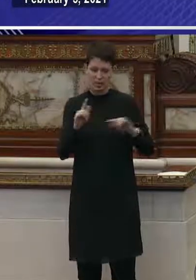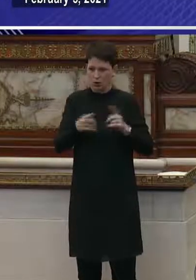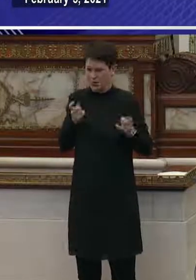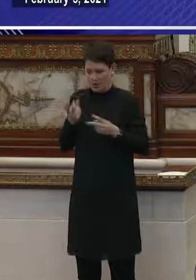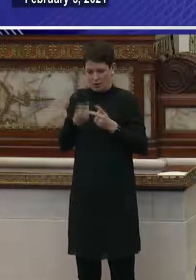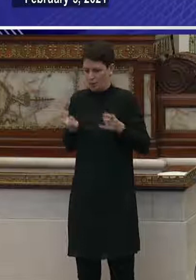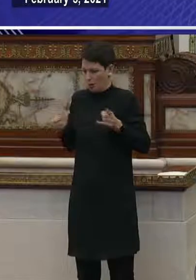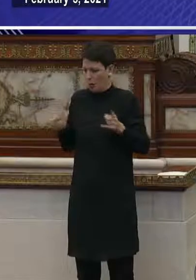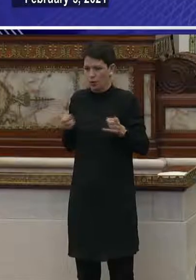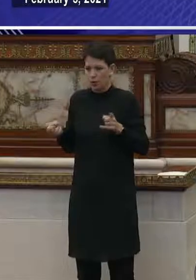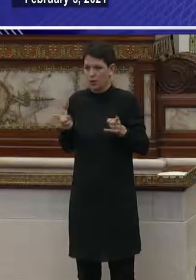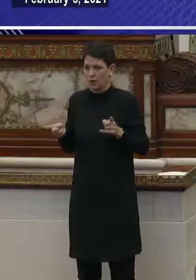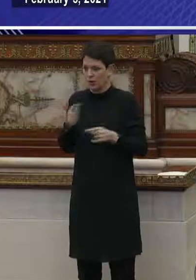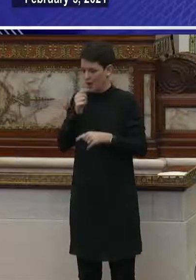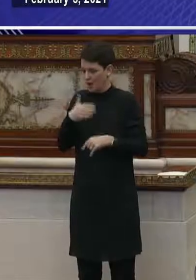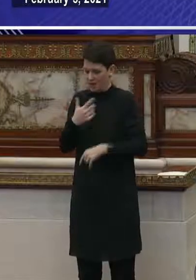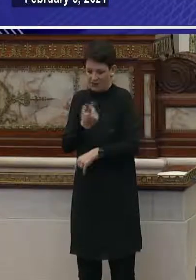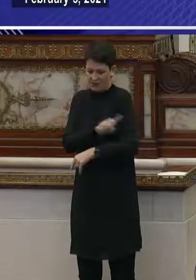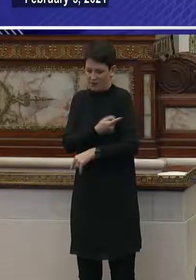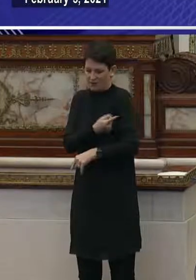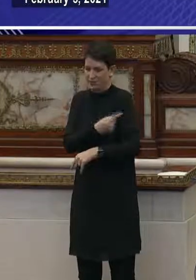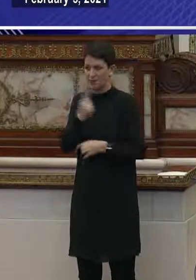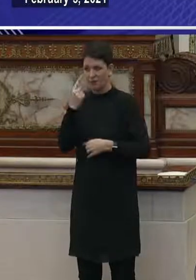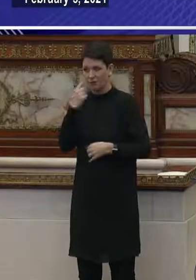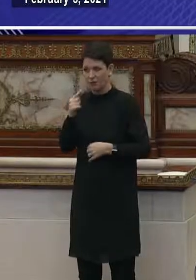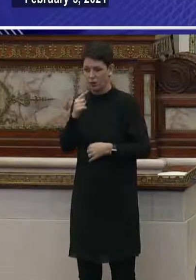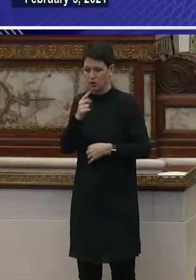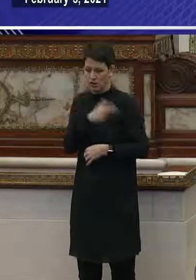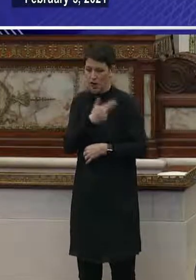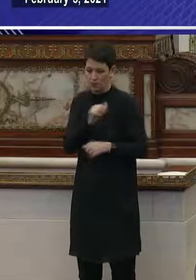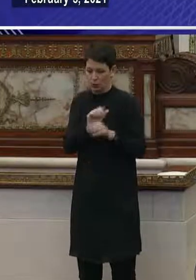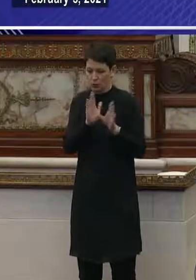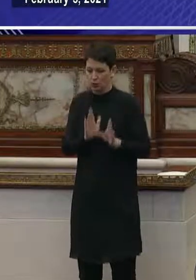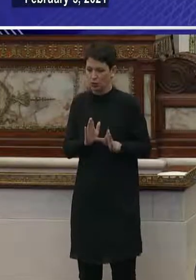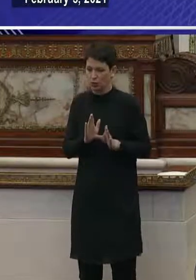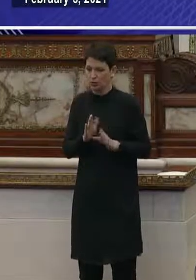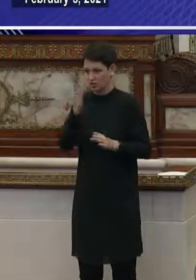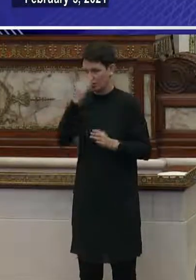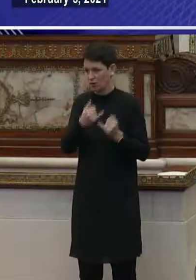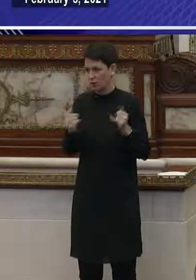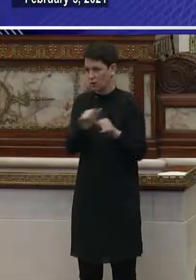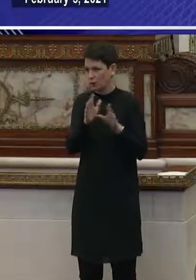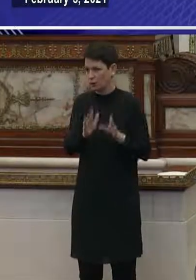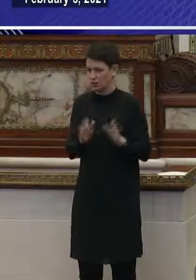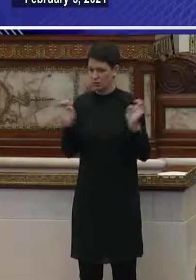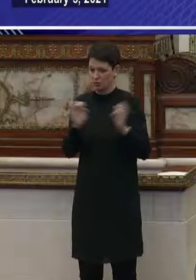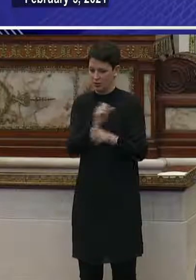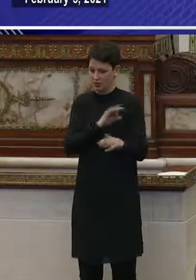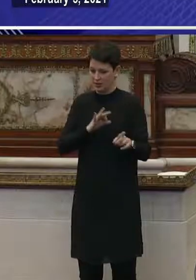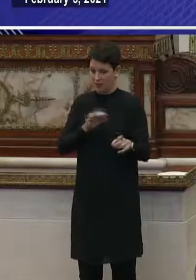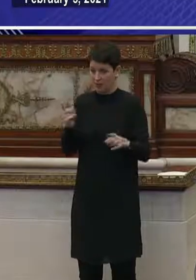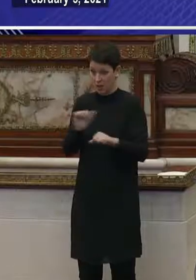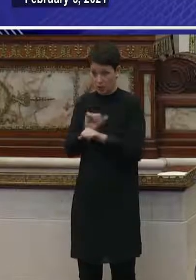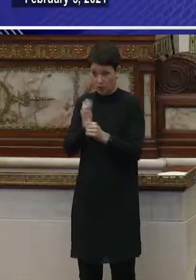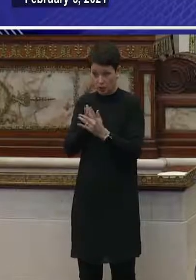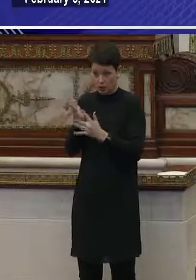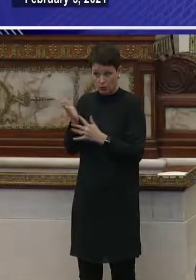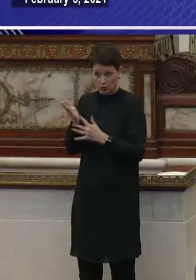not having the vaccine for the hospital workers and frontline workers. Are they working